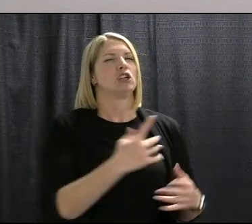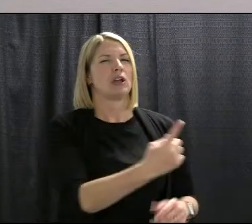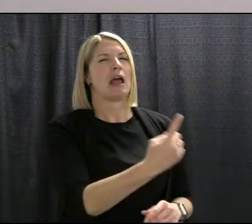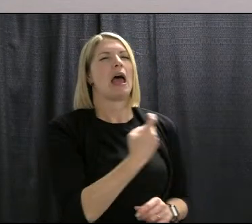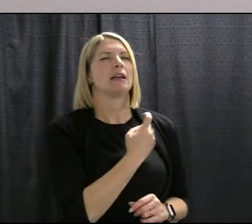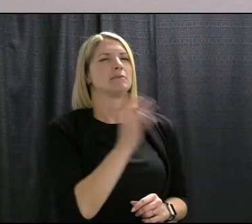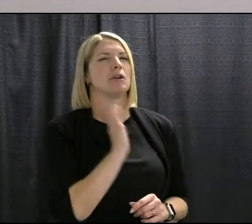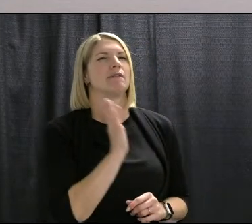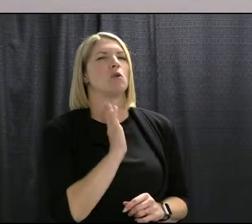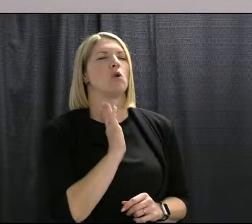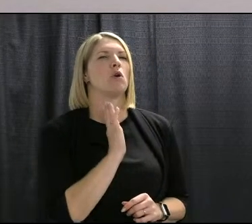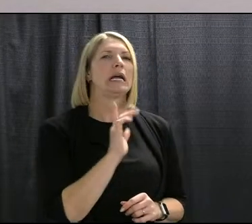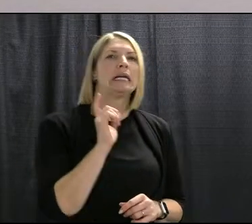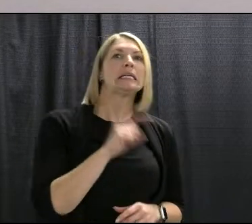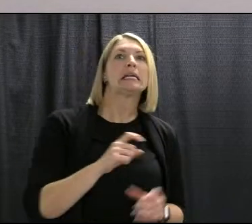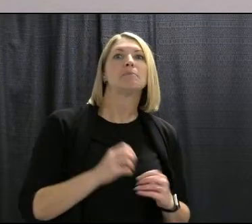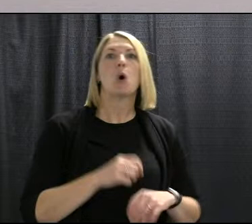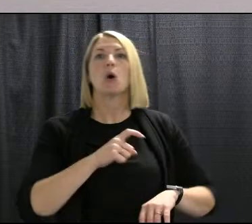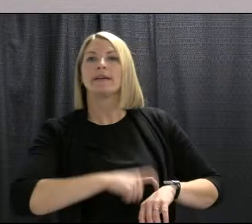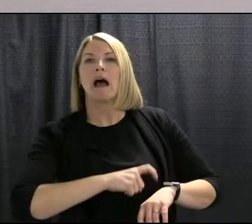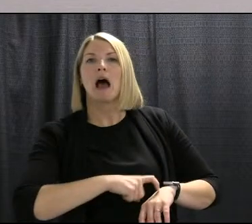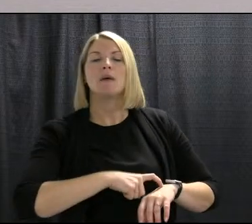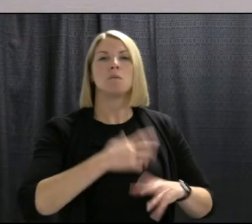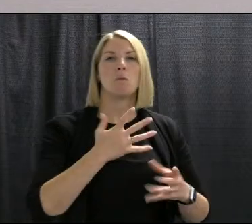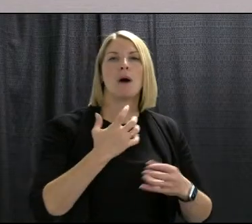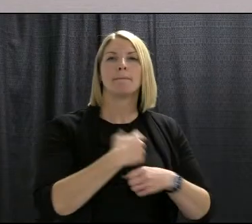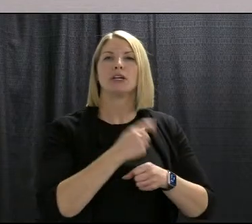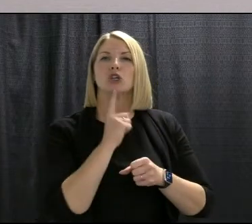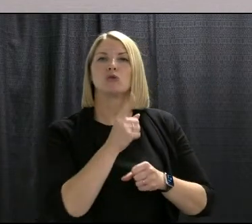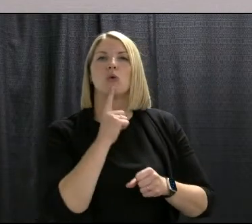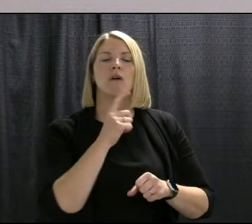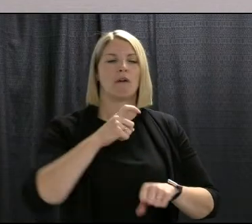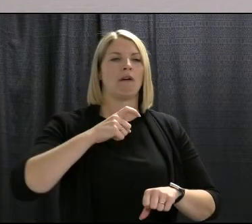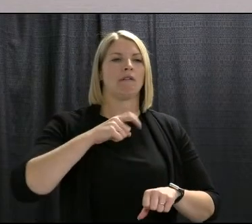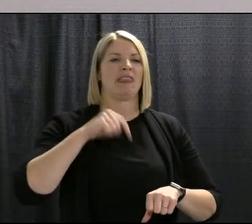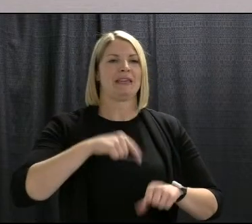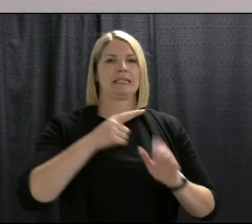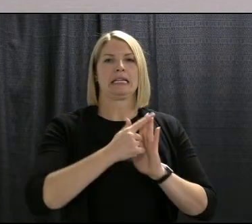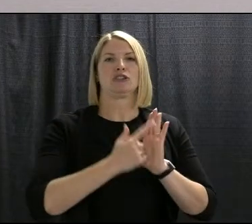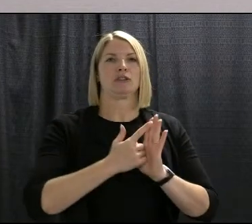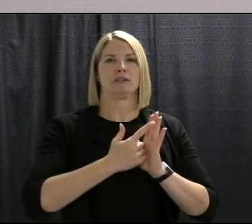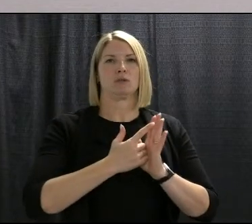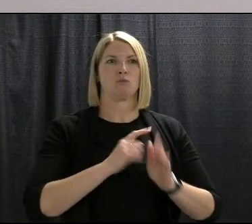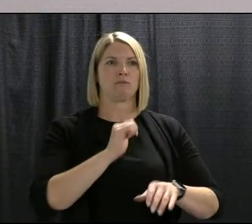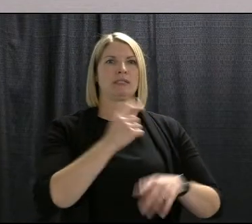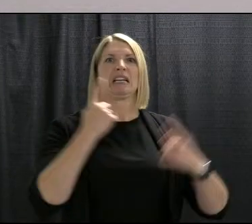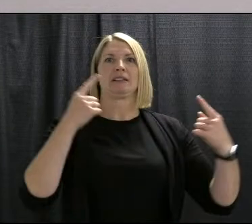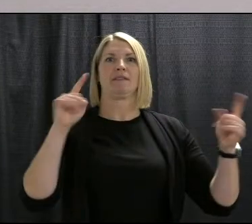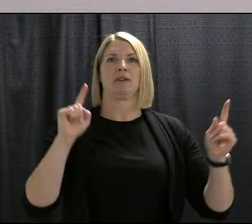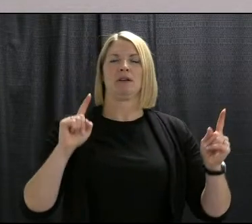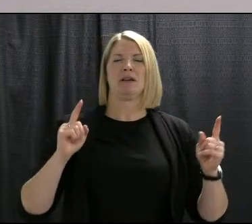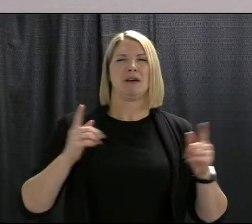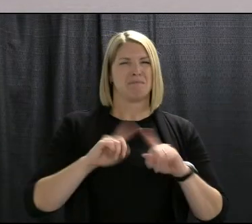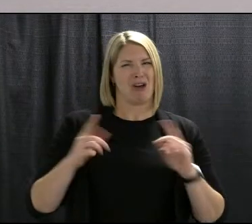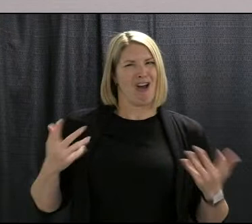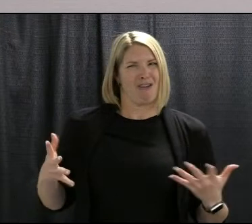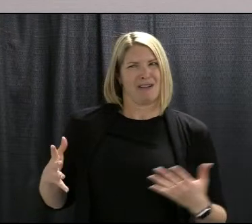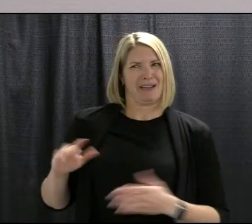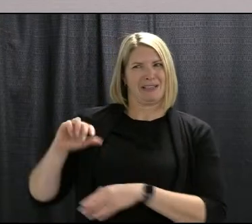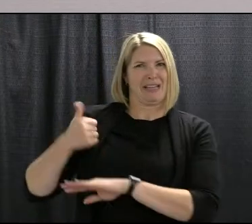answer was that we need more time because we want to make this a system that works. But this is exactly what exists already in the Maritimes.